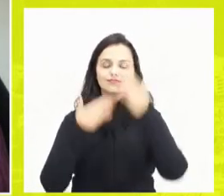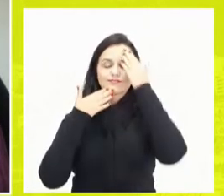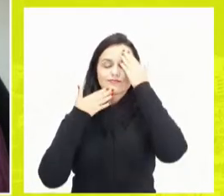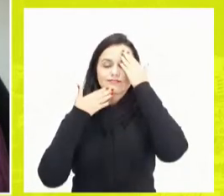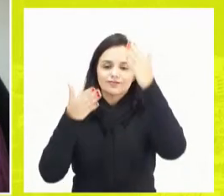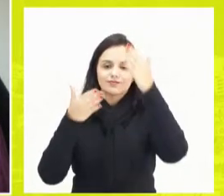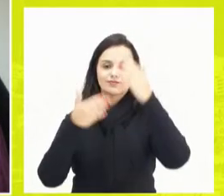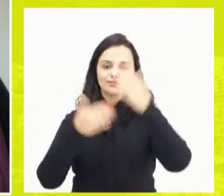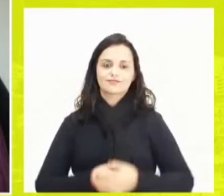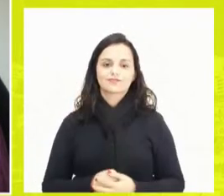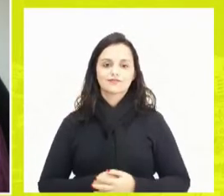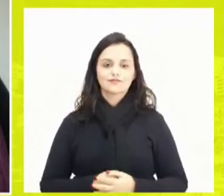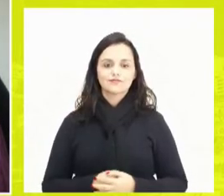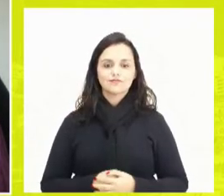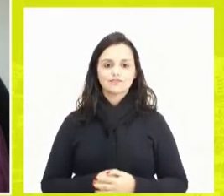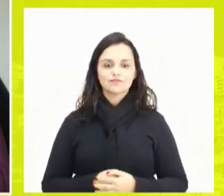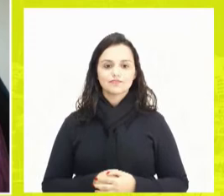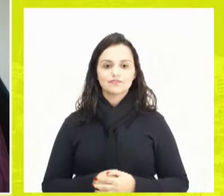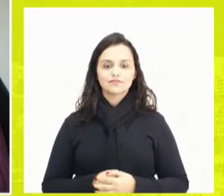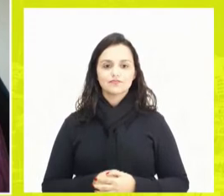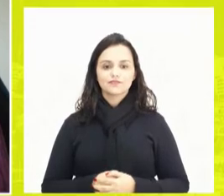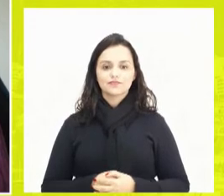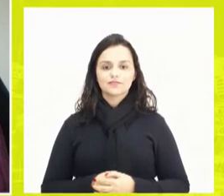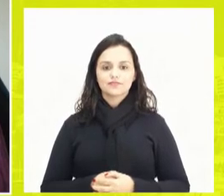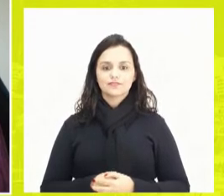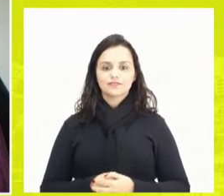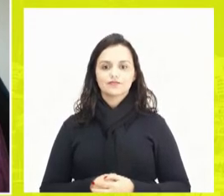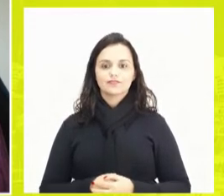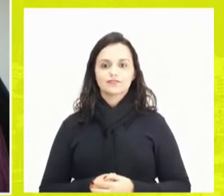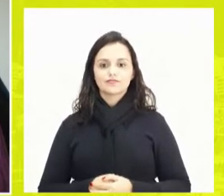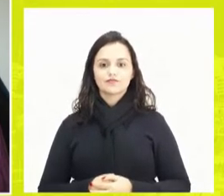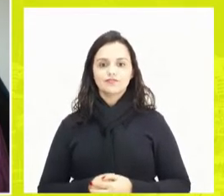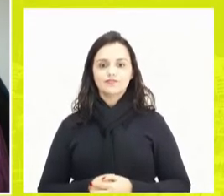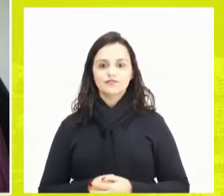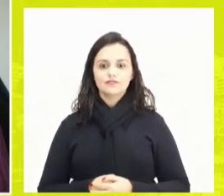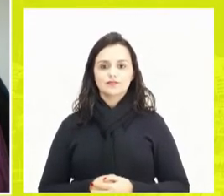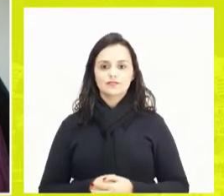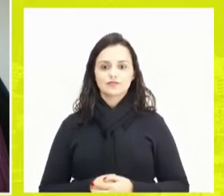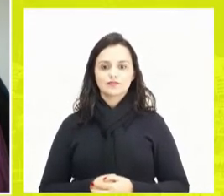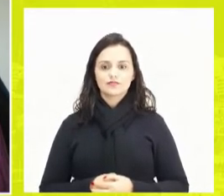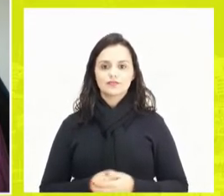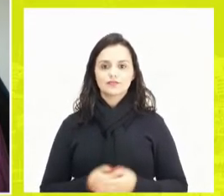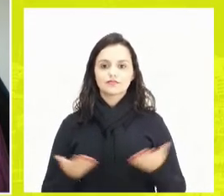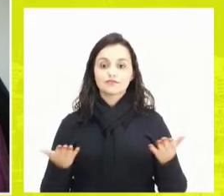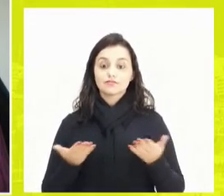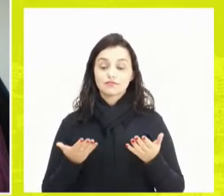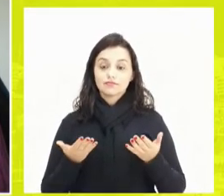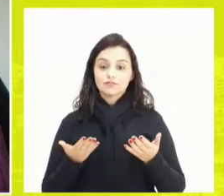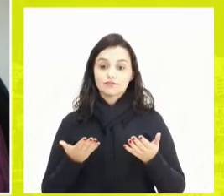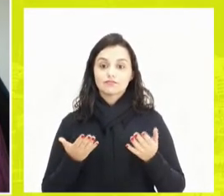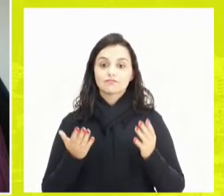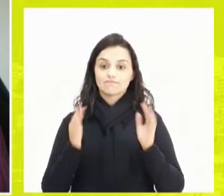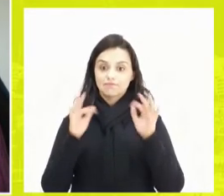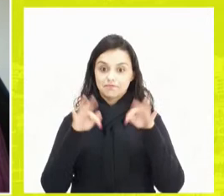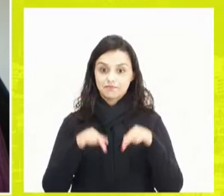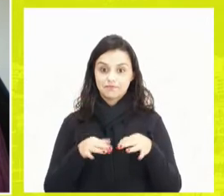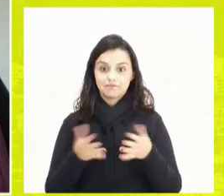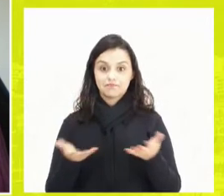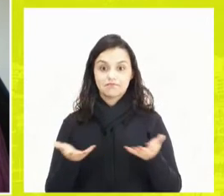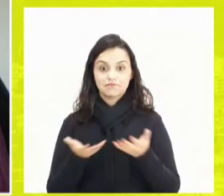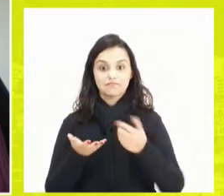was just a comment that i had thank you for the time yes oh